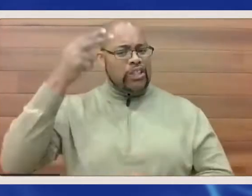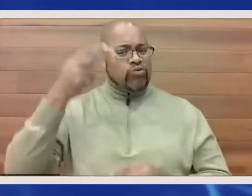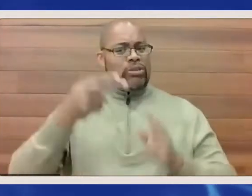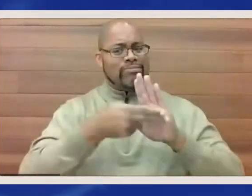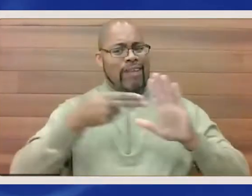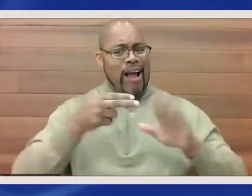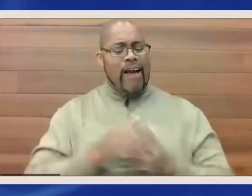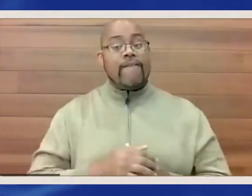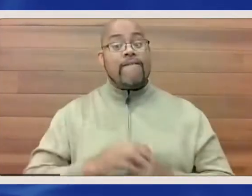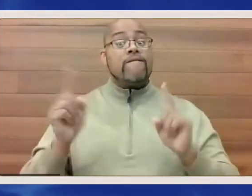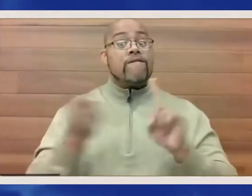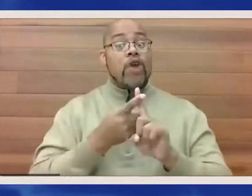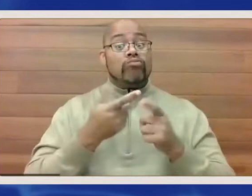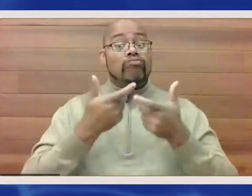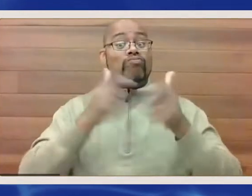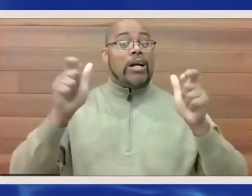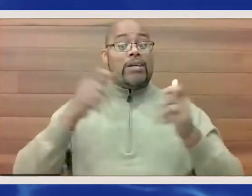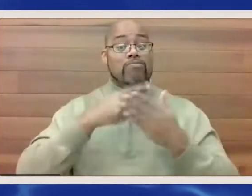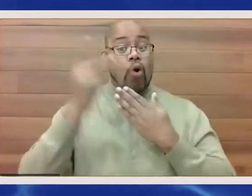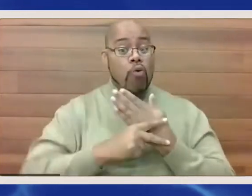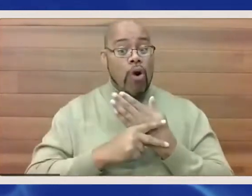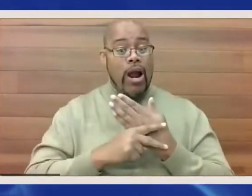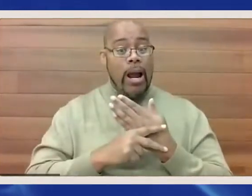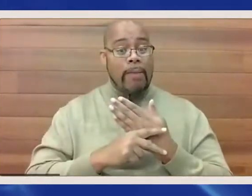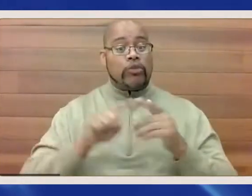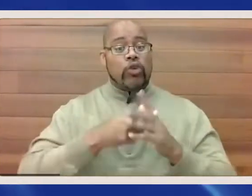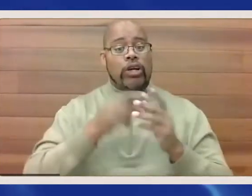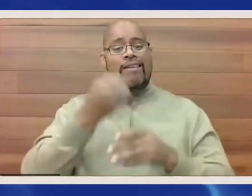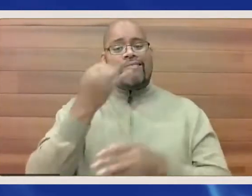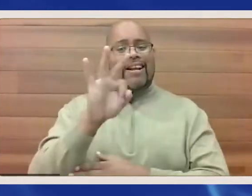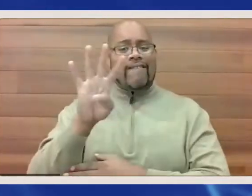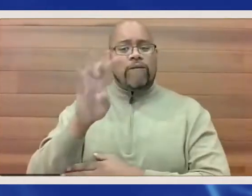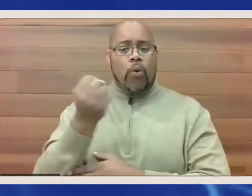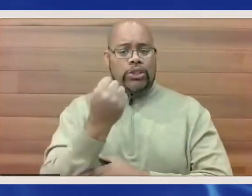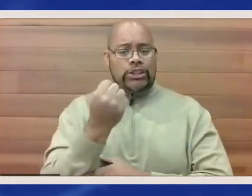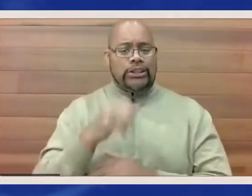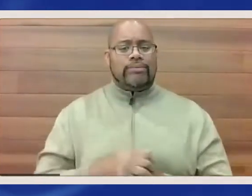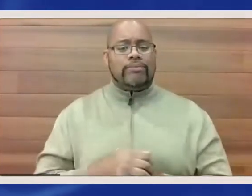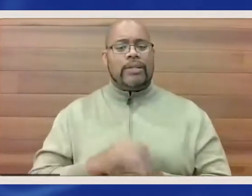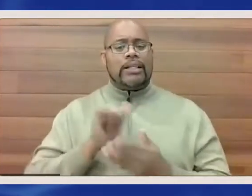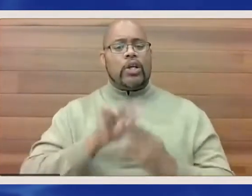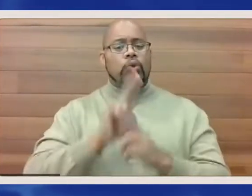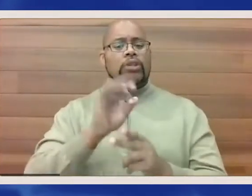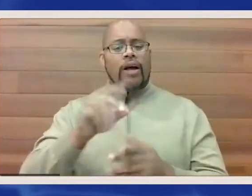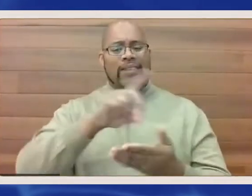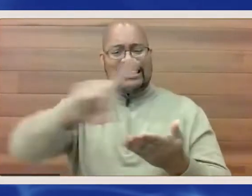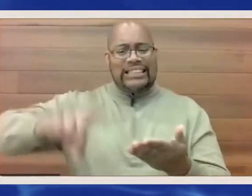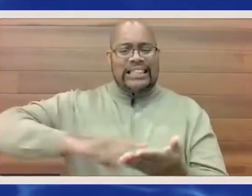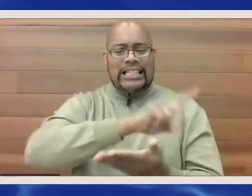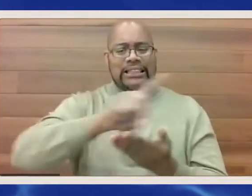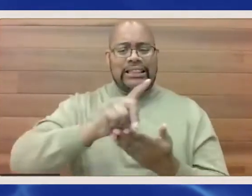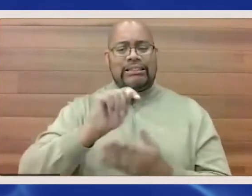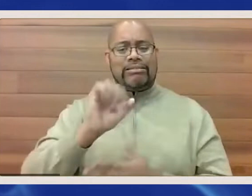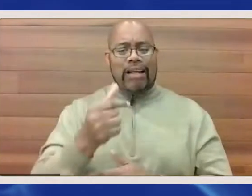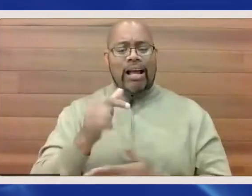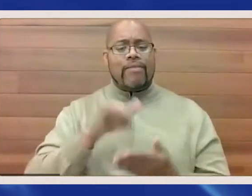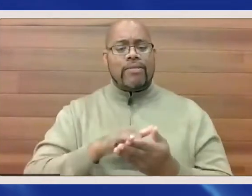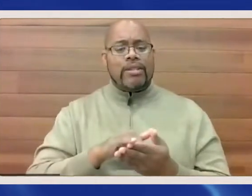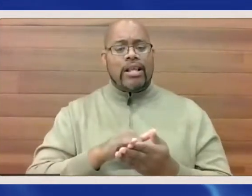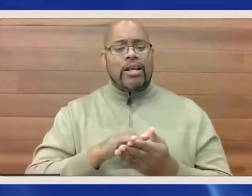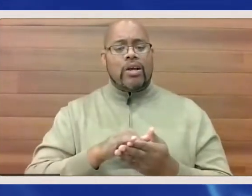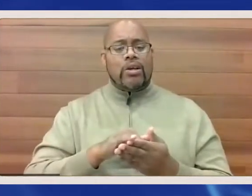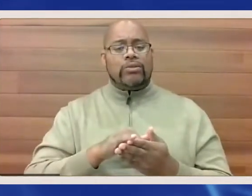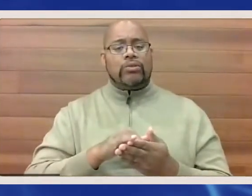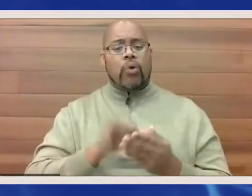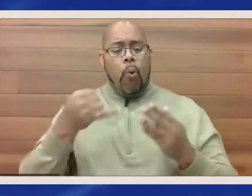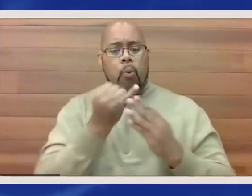first large-scale shark tagging program started in the 1940s. It was the use of disc tags that was wired through